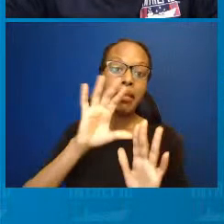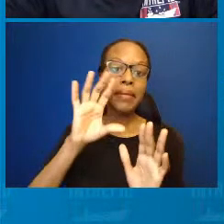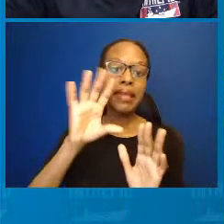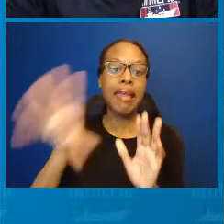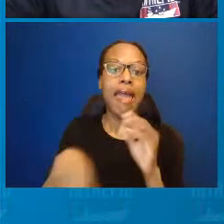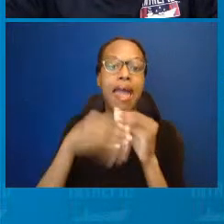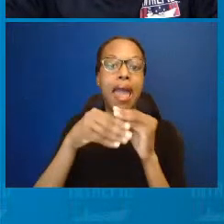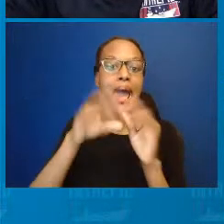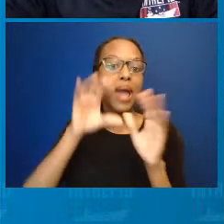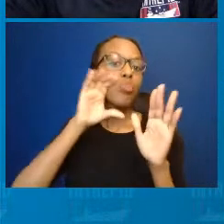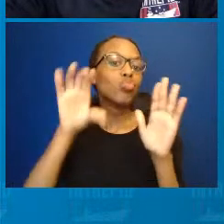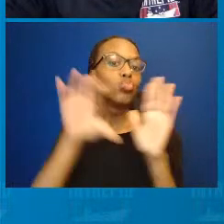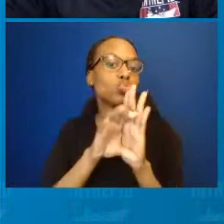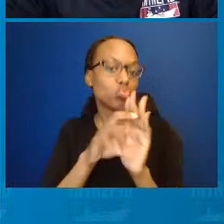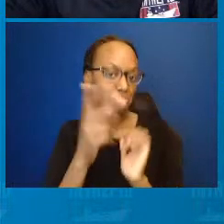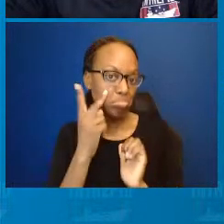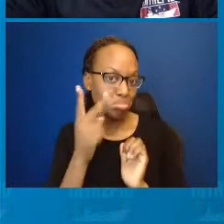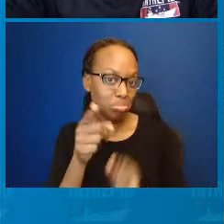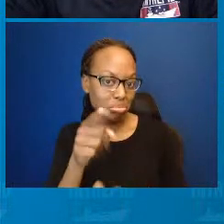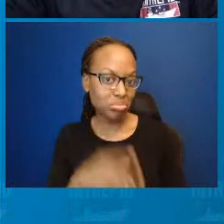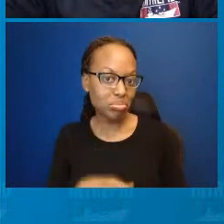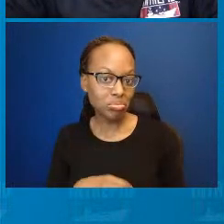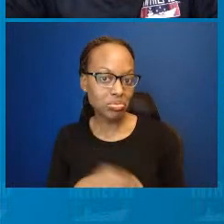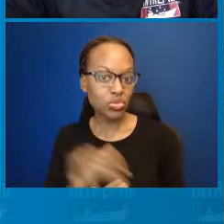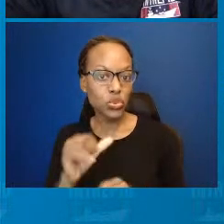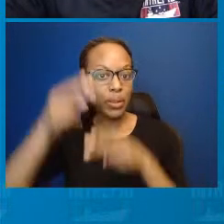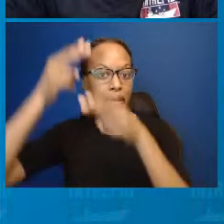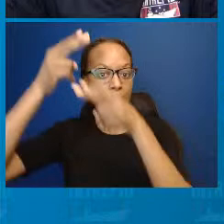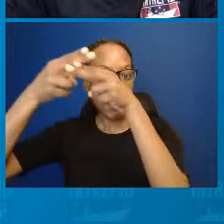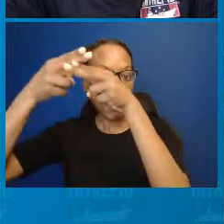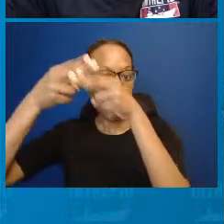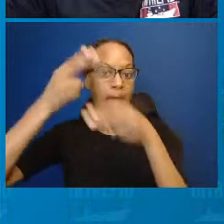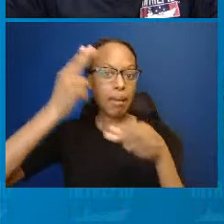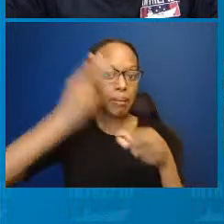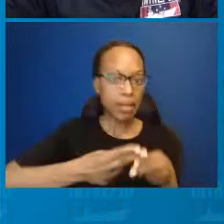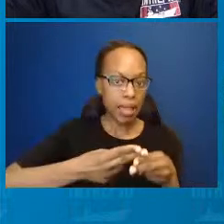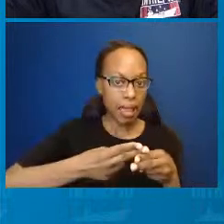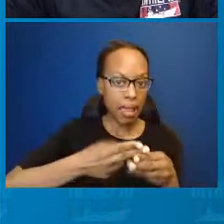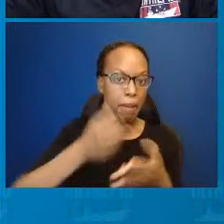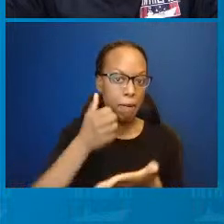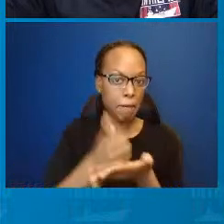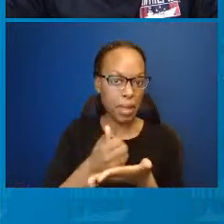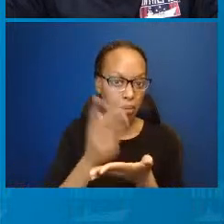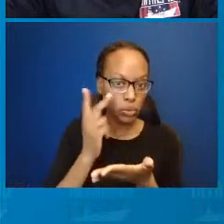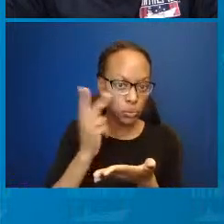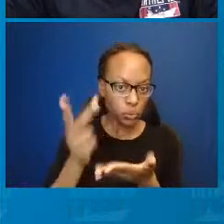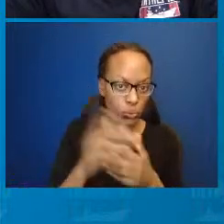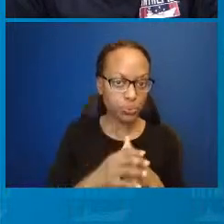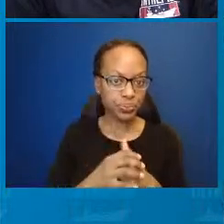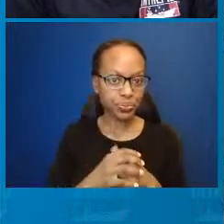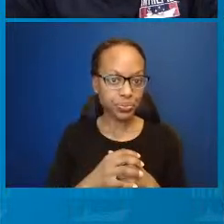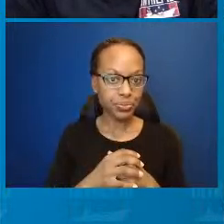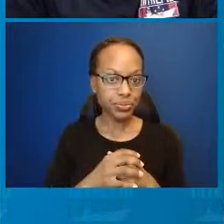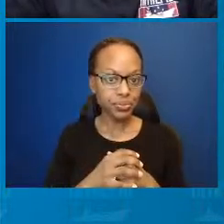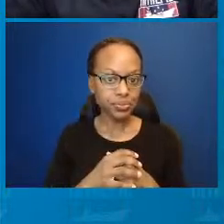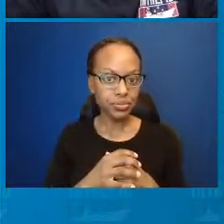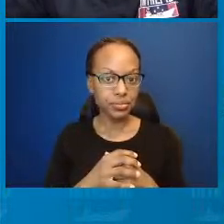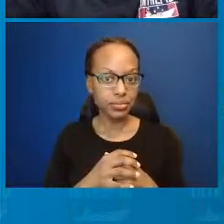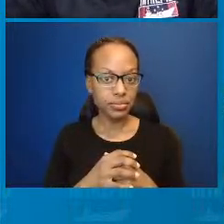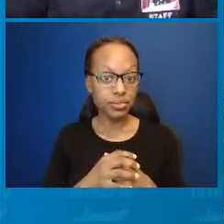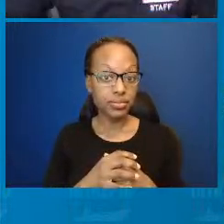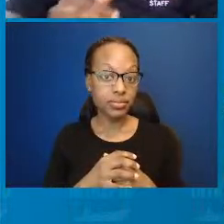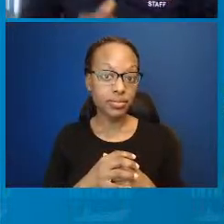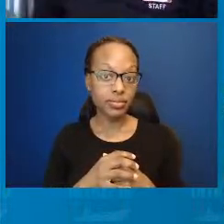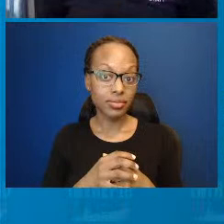And maybe some names, so that way we can see this, right? So this is another way how we can